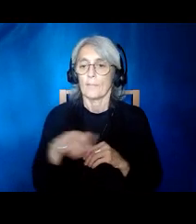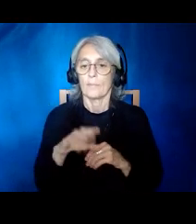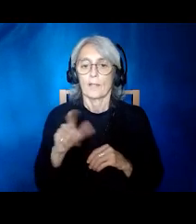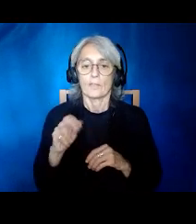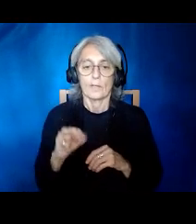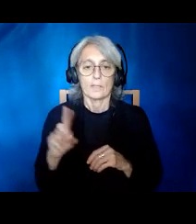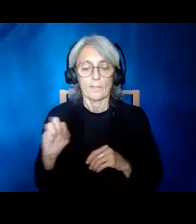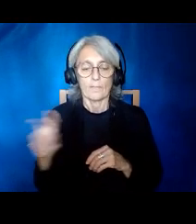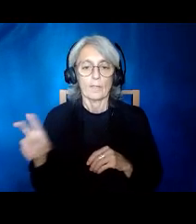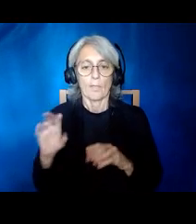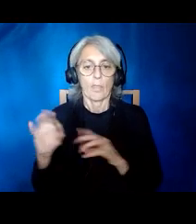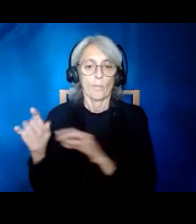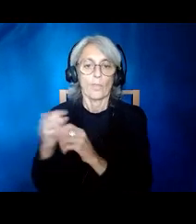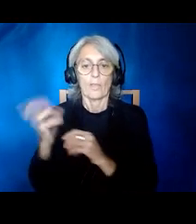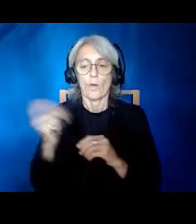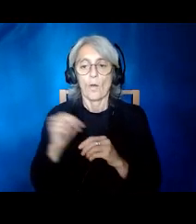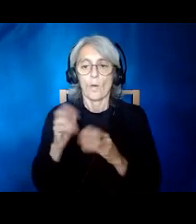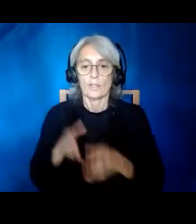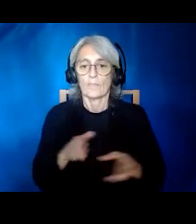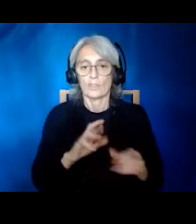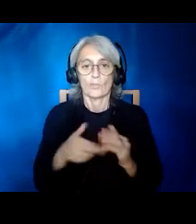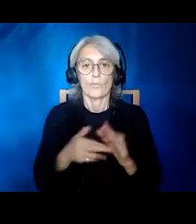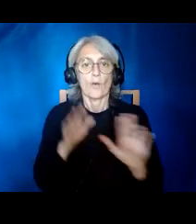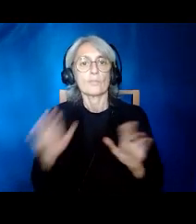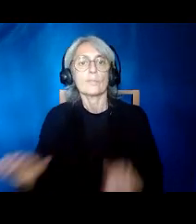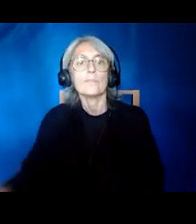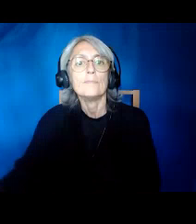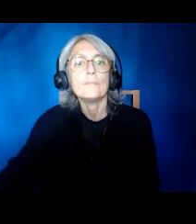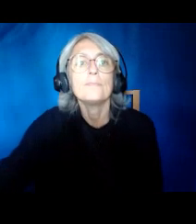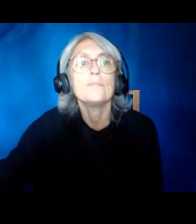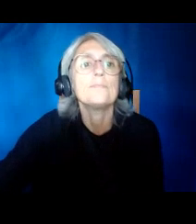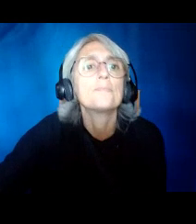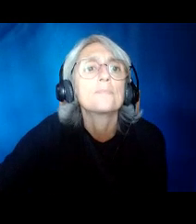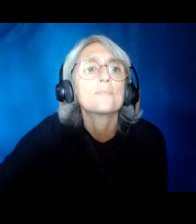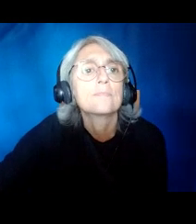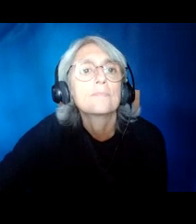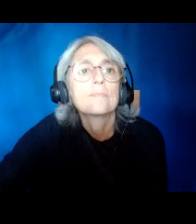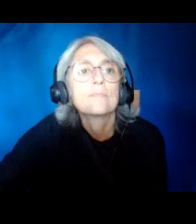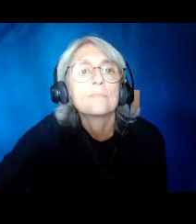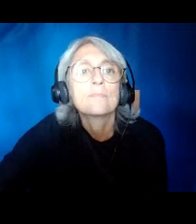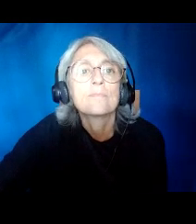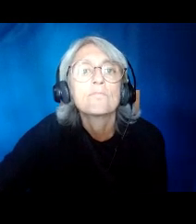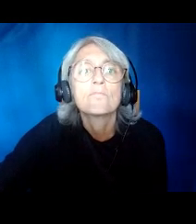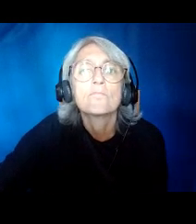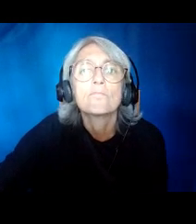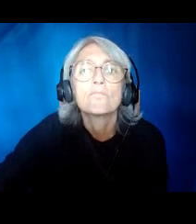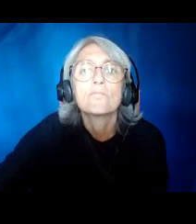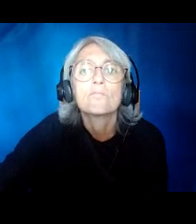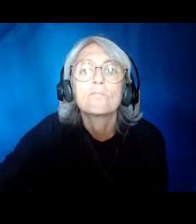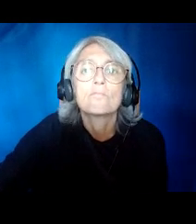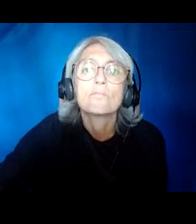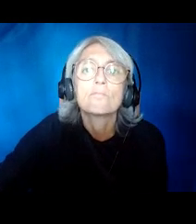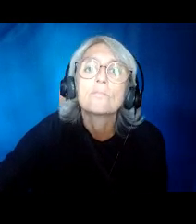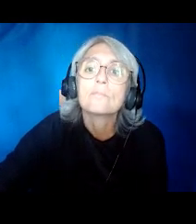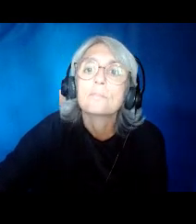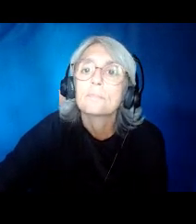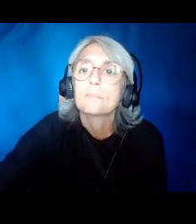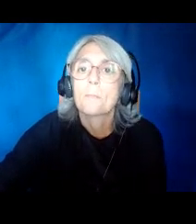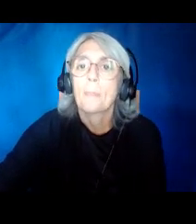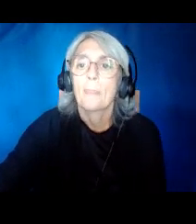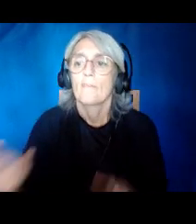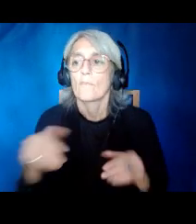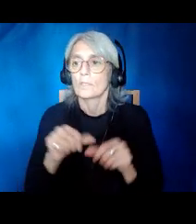DMV, with each of their own individual roles. The SAFE Task Force will focus on areas with large encampments and high